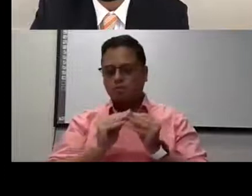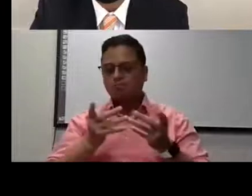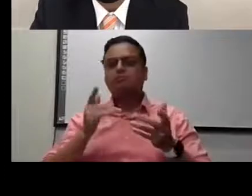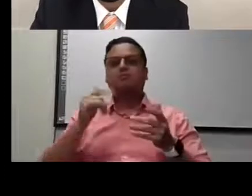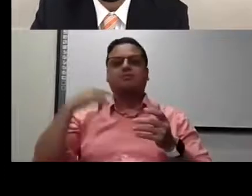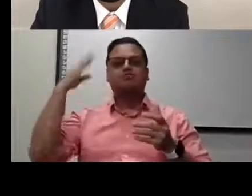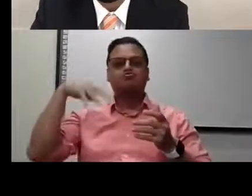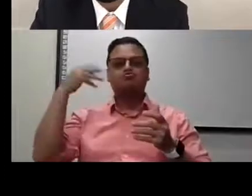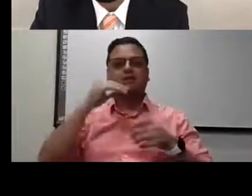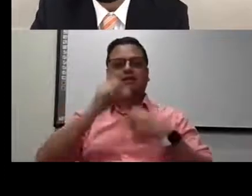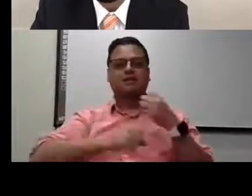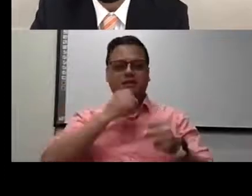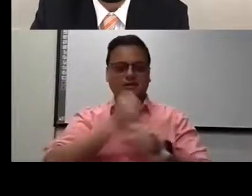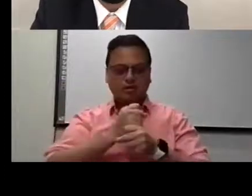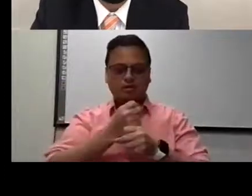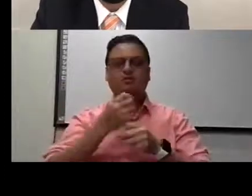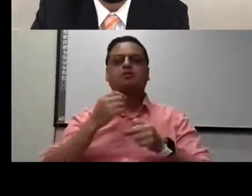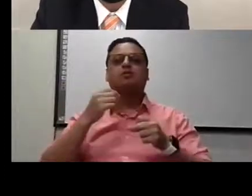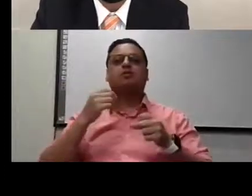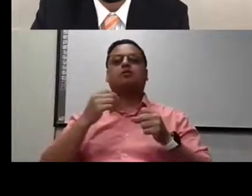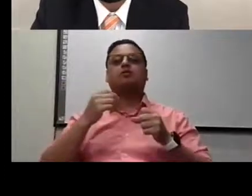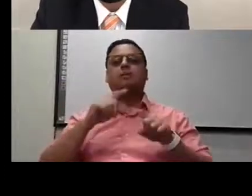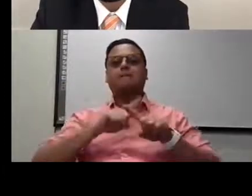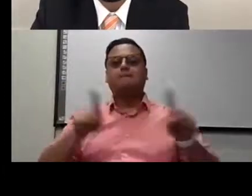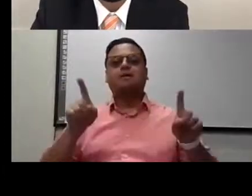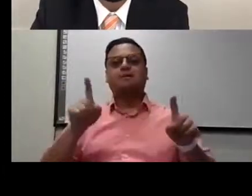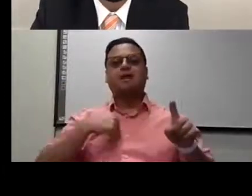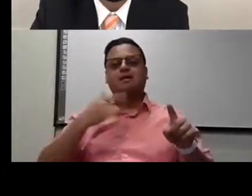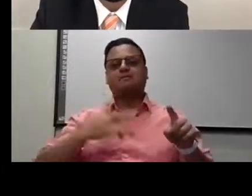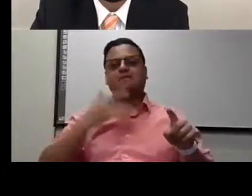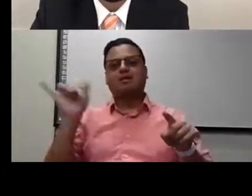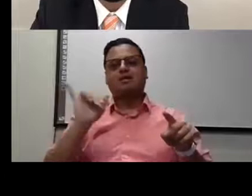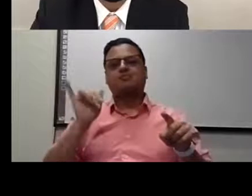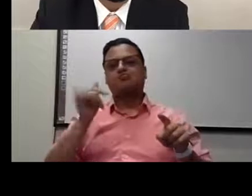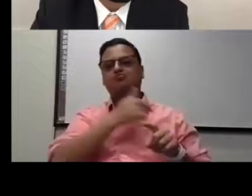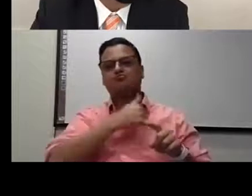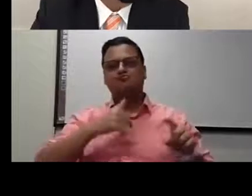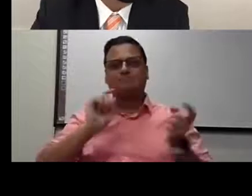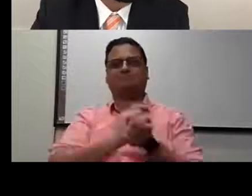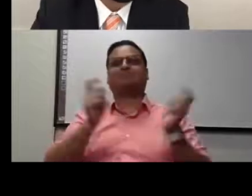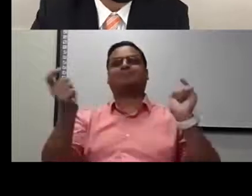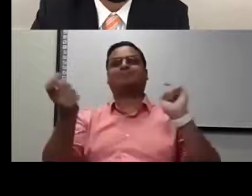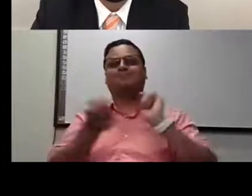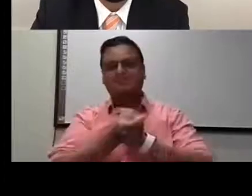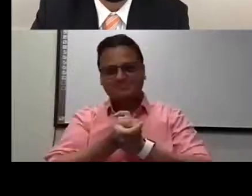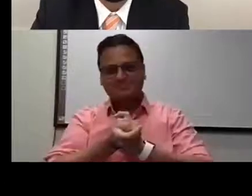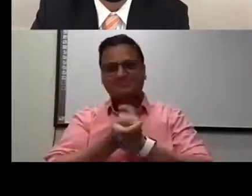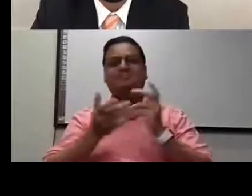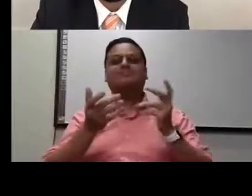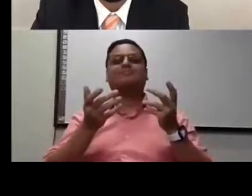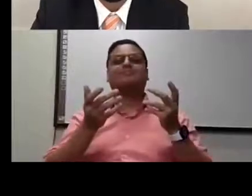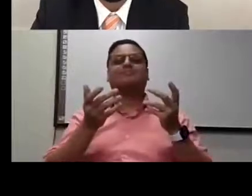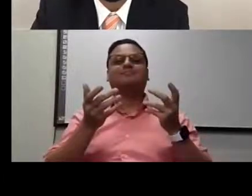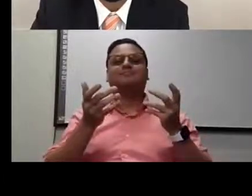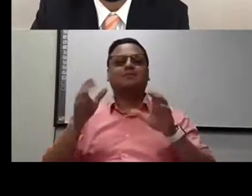crazy year and a crazy start to this current school year. But I feel like we have turned a corner, and we are, and we couldn't